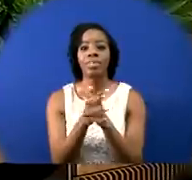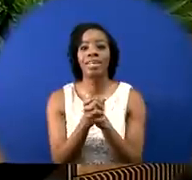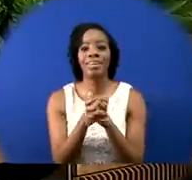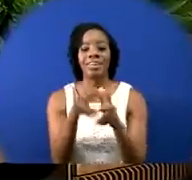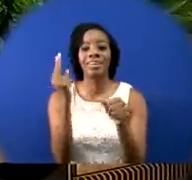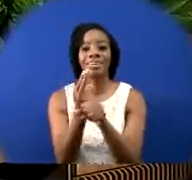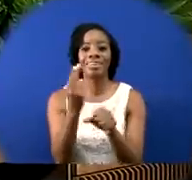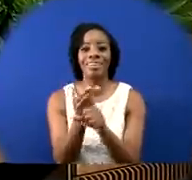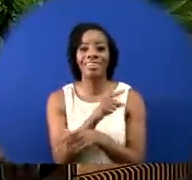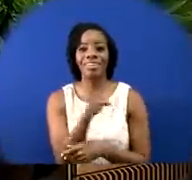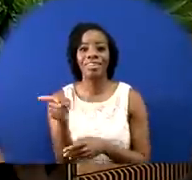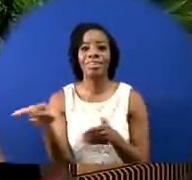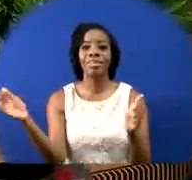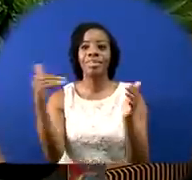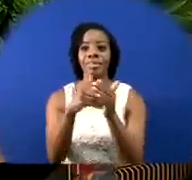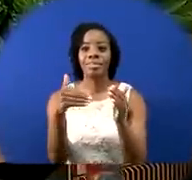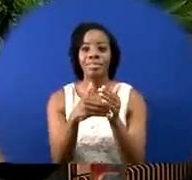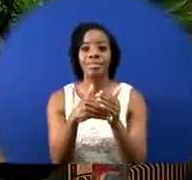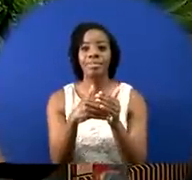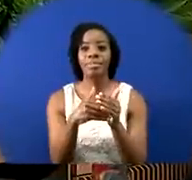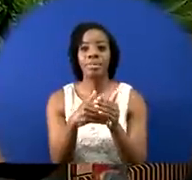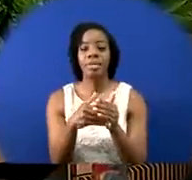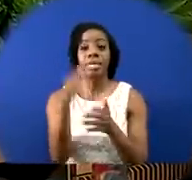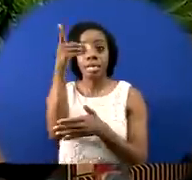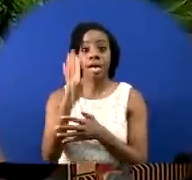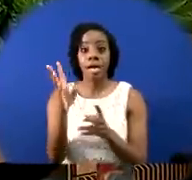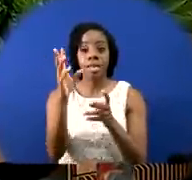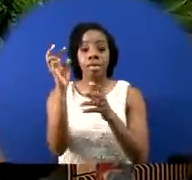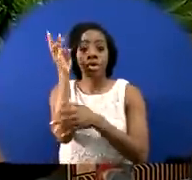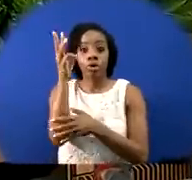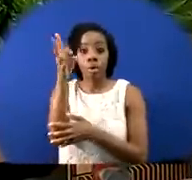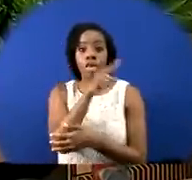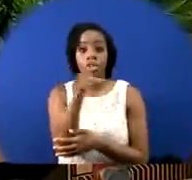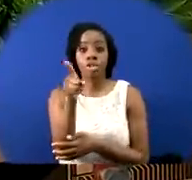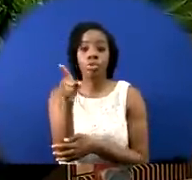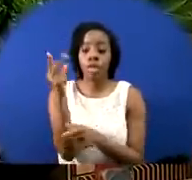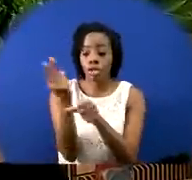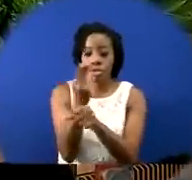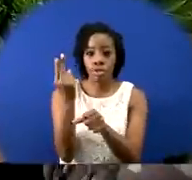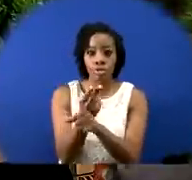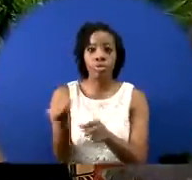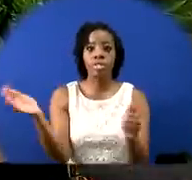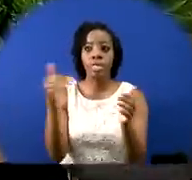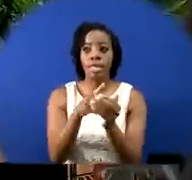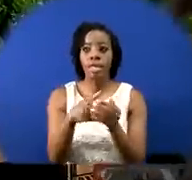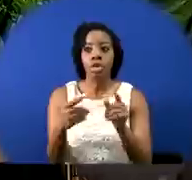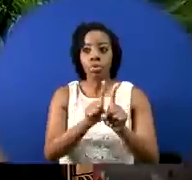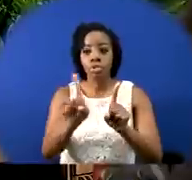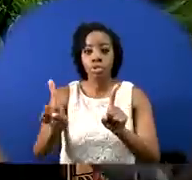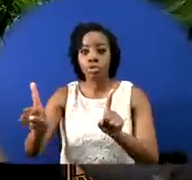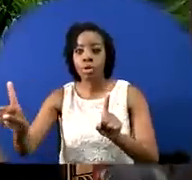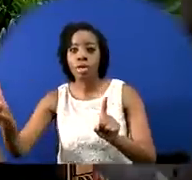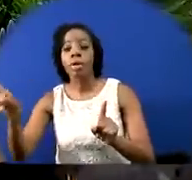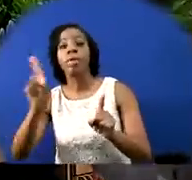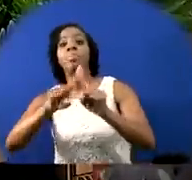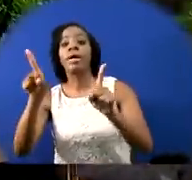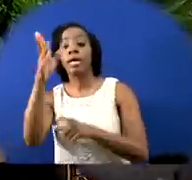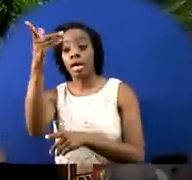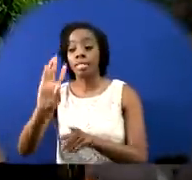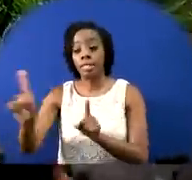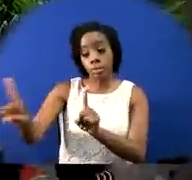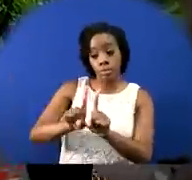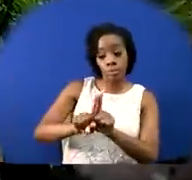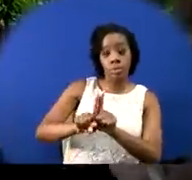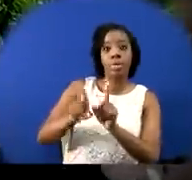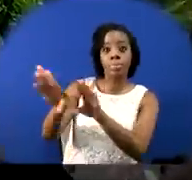you again. That when God created you, he had a whole bunch of usefulness in you. We strayed away, but God said, I'm going to redeem you. I'm going to bring you